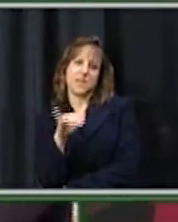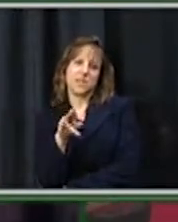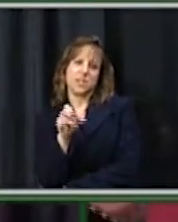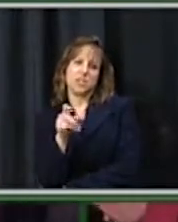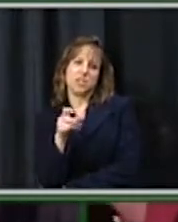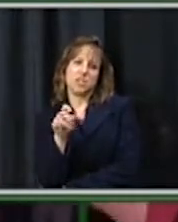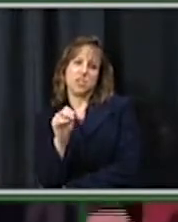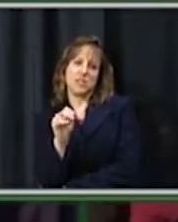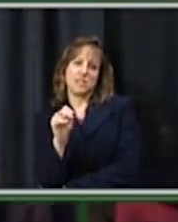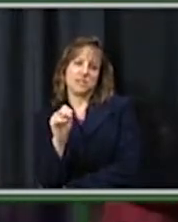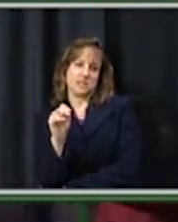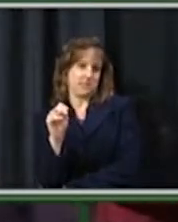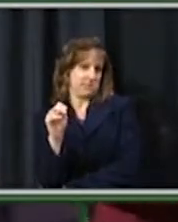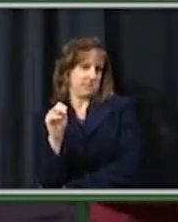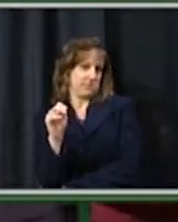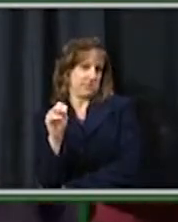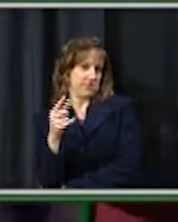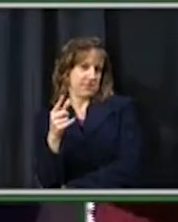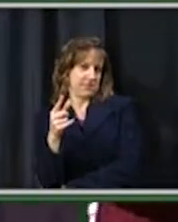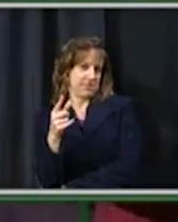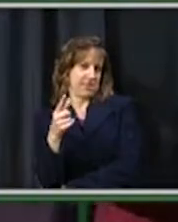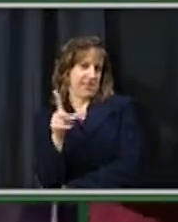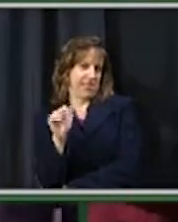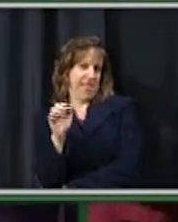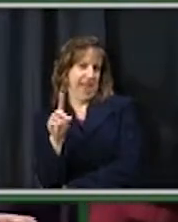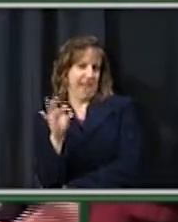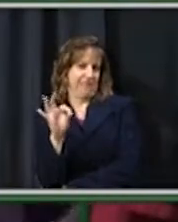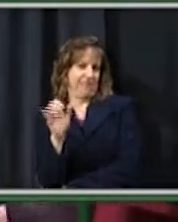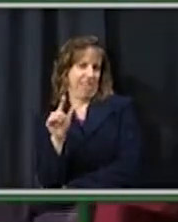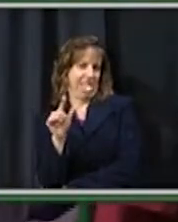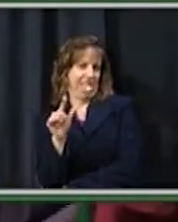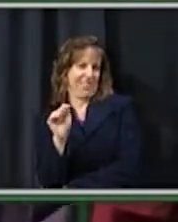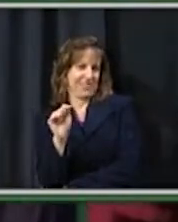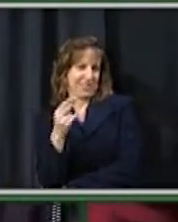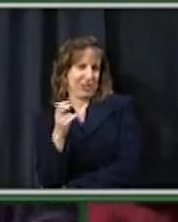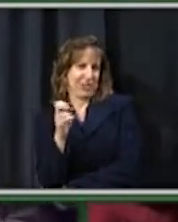Justin Gladfelter. Serena Serna.